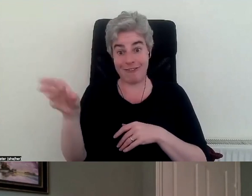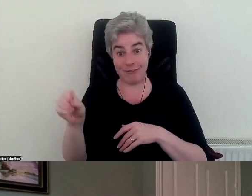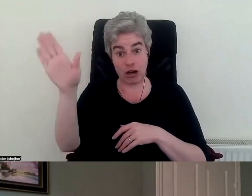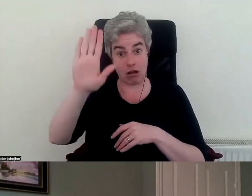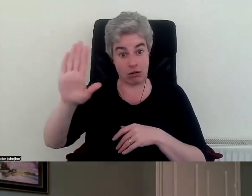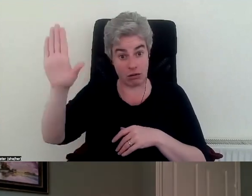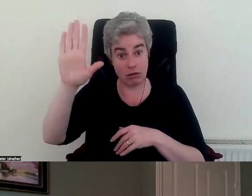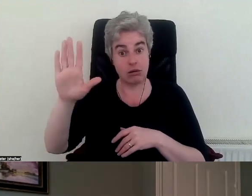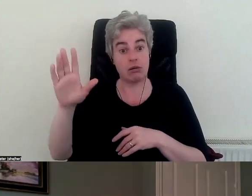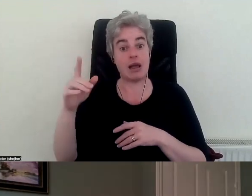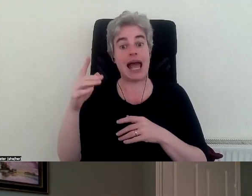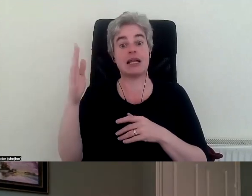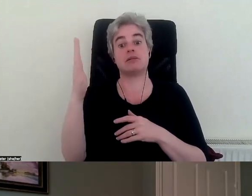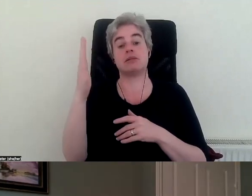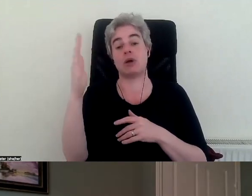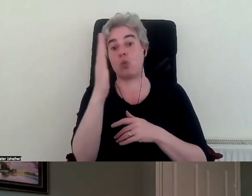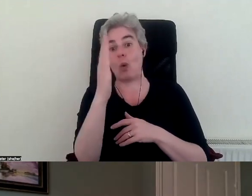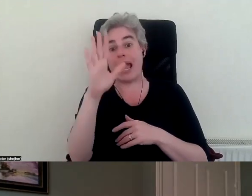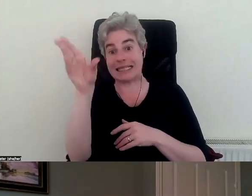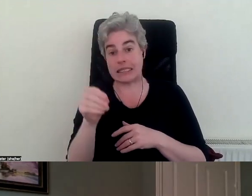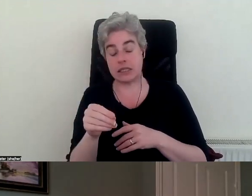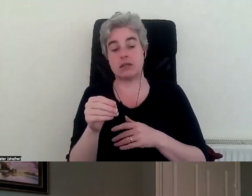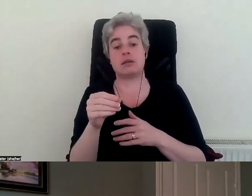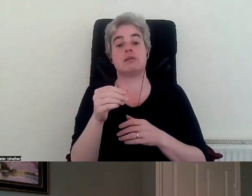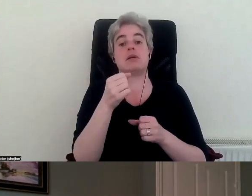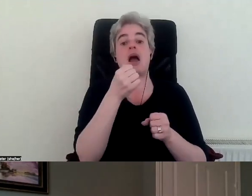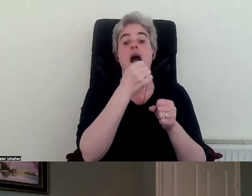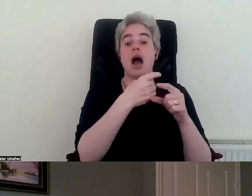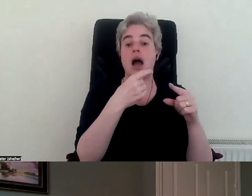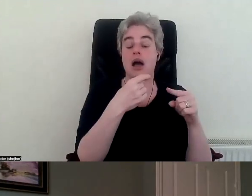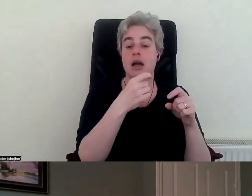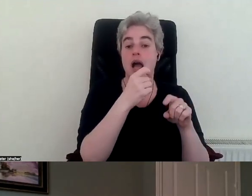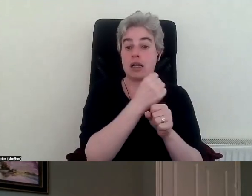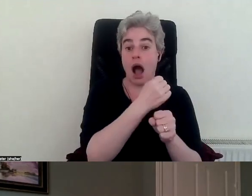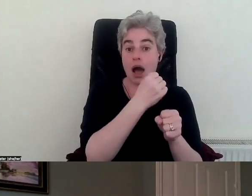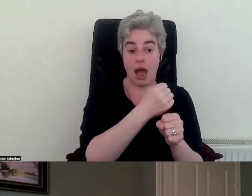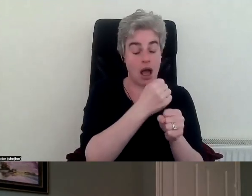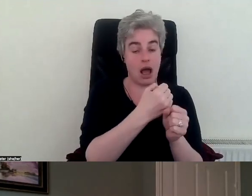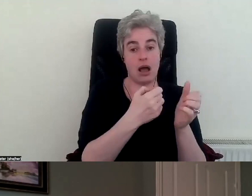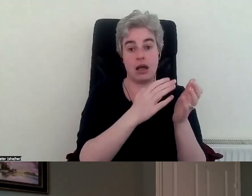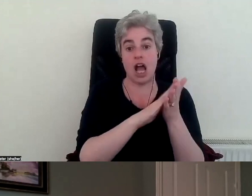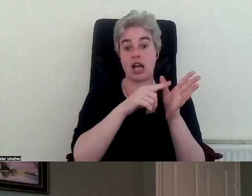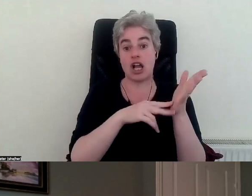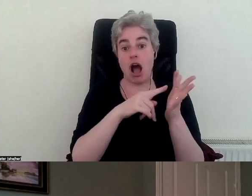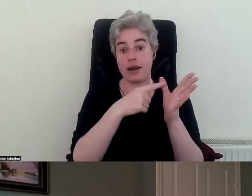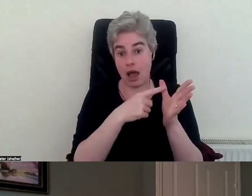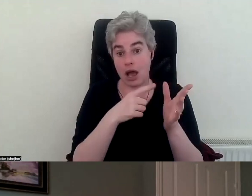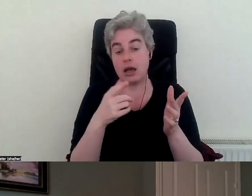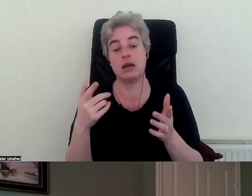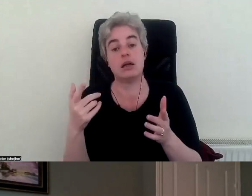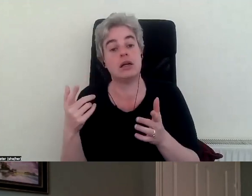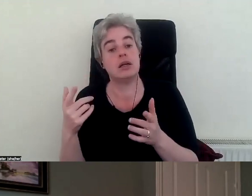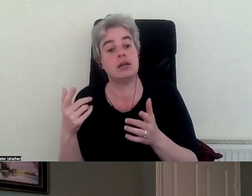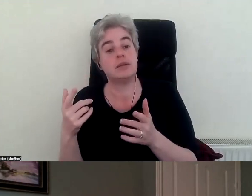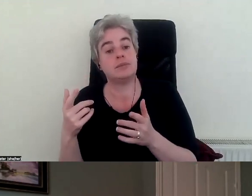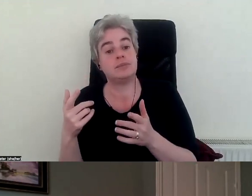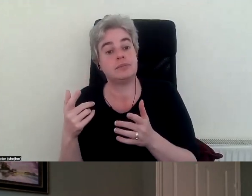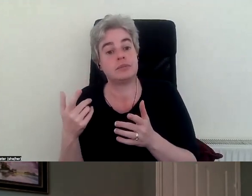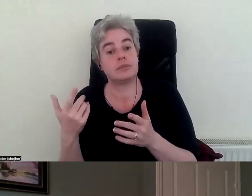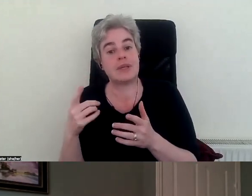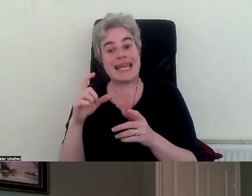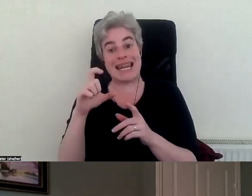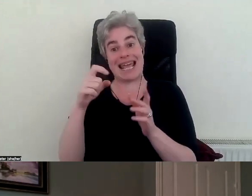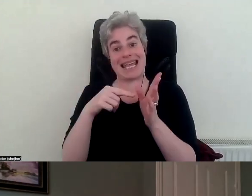context and West African context, in Ghana and in Nigerian context, where, you know, for instance, in the Cape